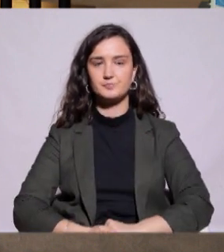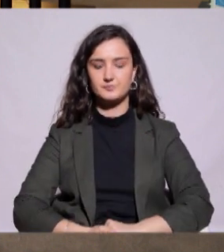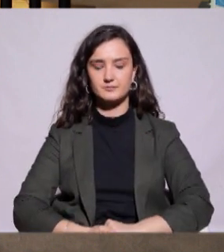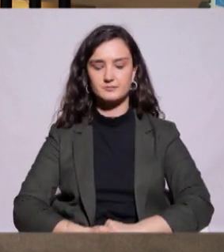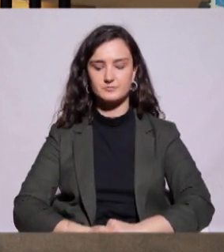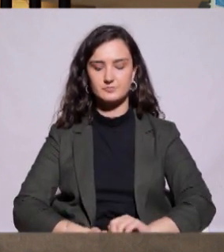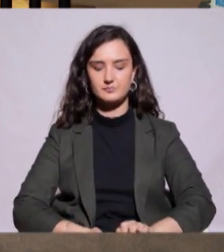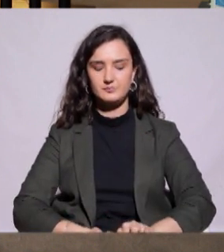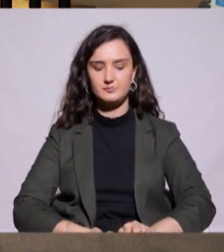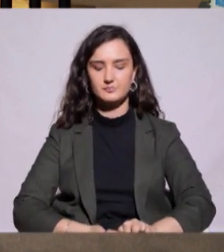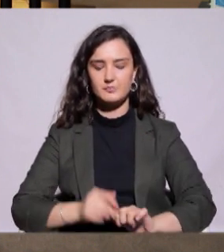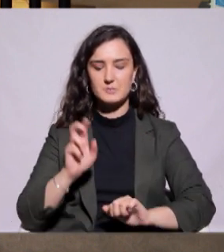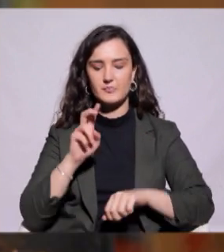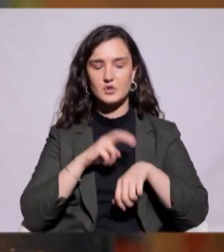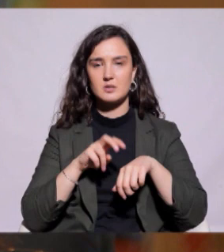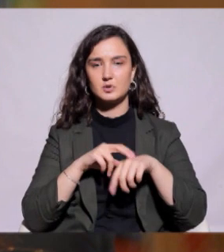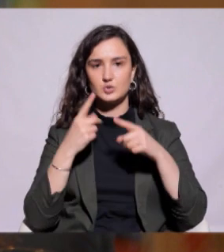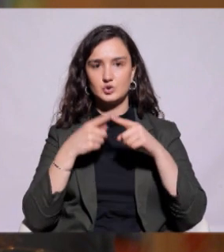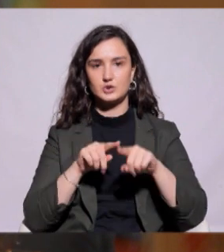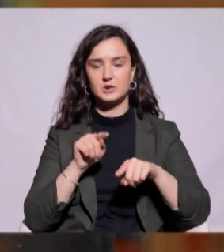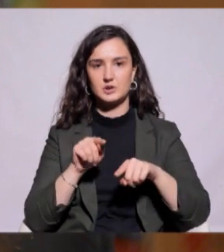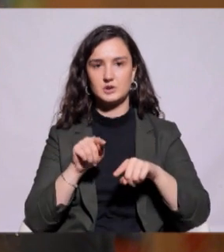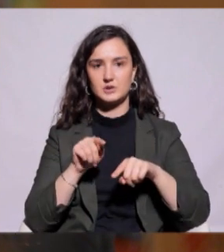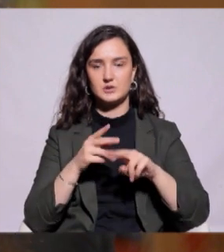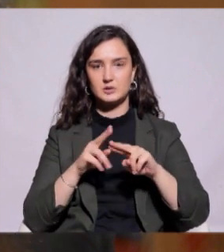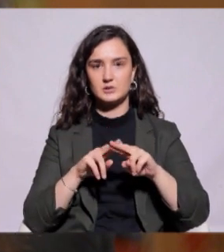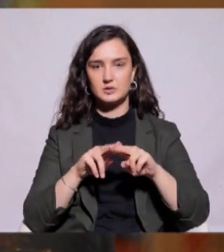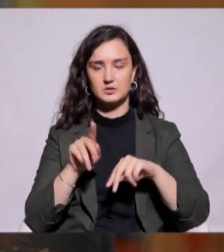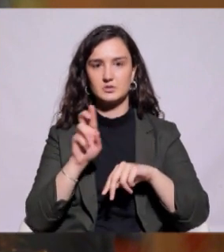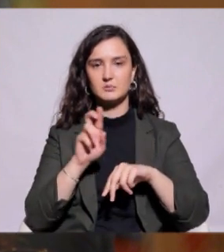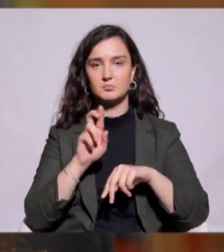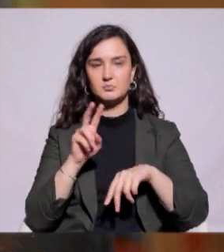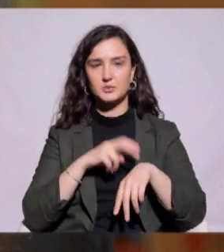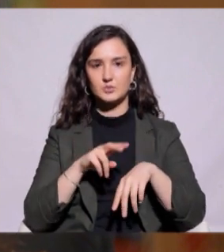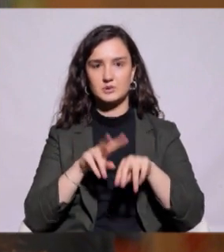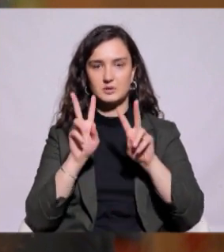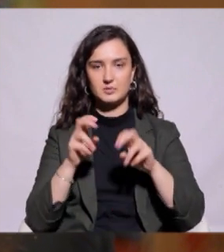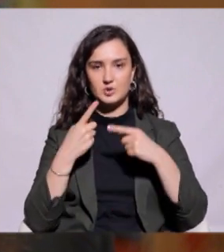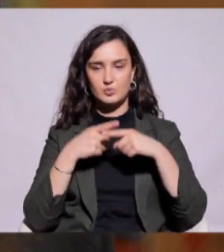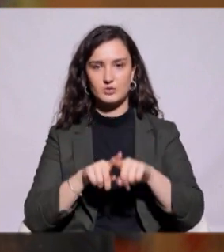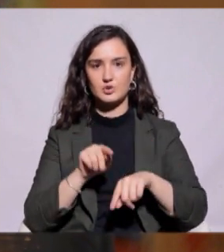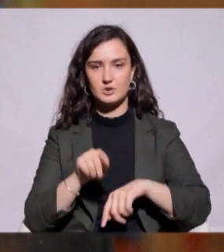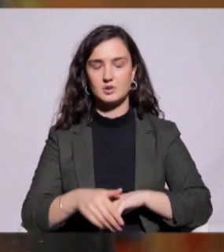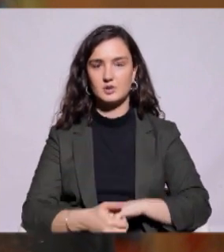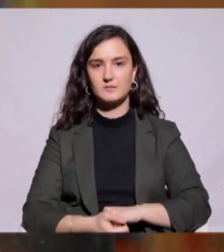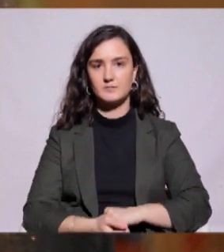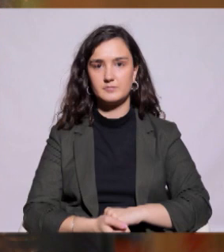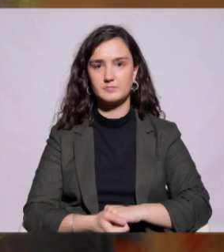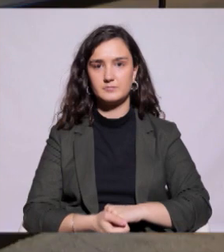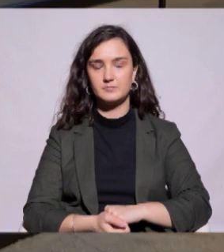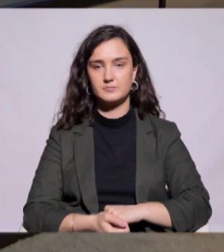engineering, biosamedicino inžinerija. Biomedical engineering, biosamedicino